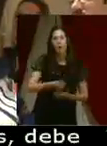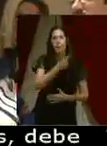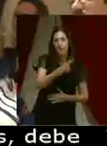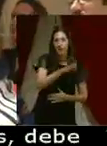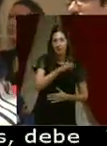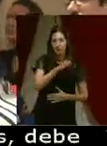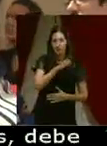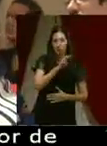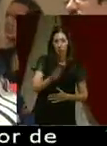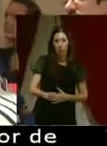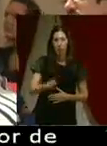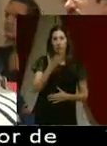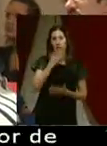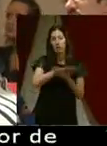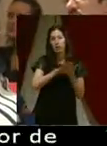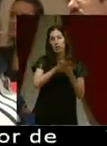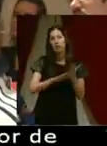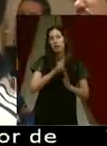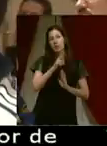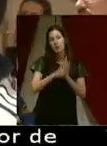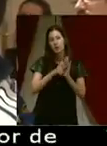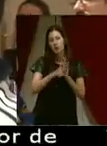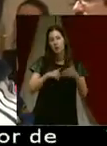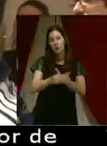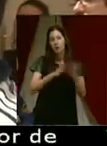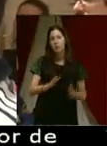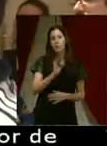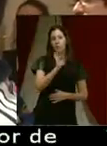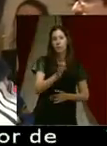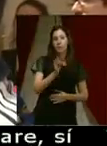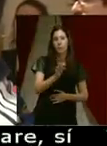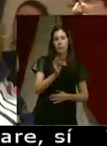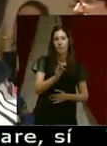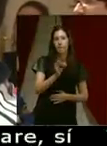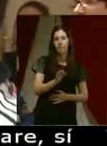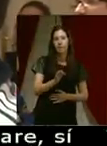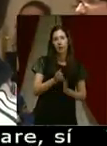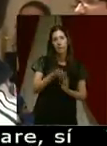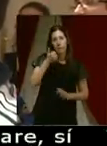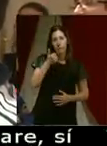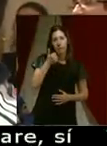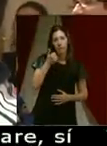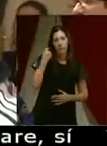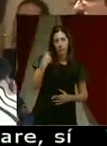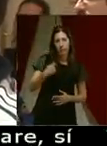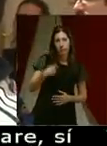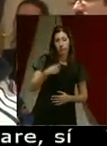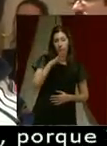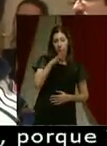for using Windows with accessibility enabled, with the voice reader.